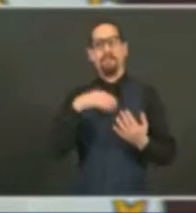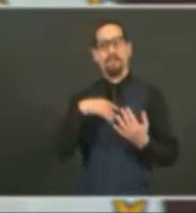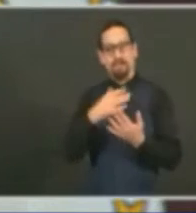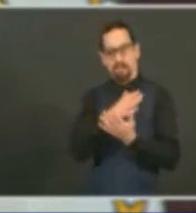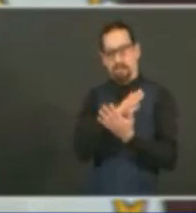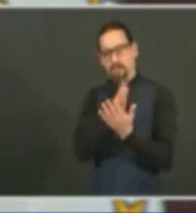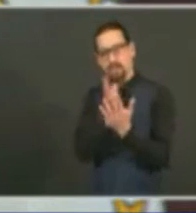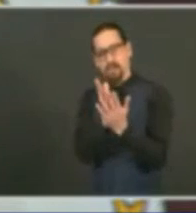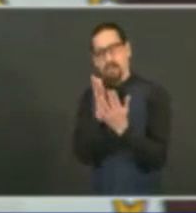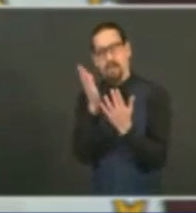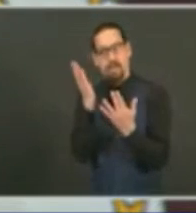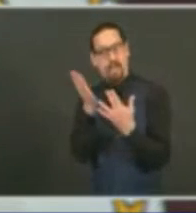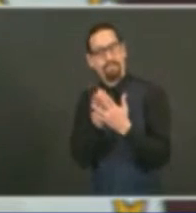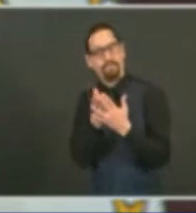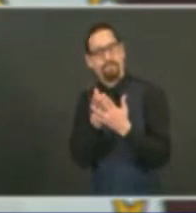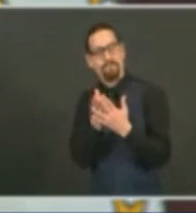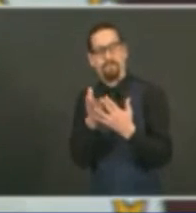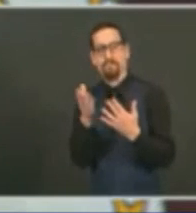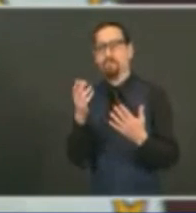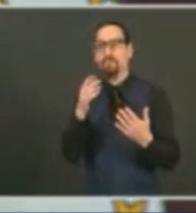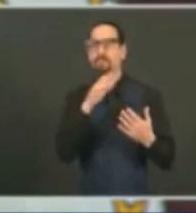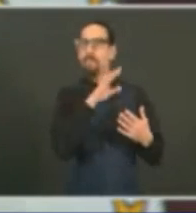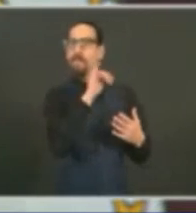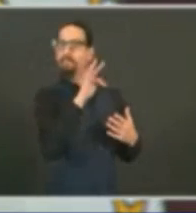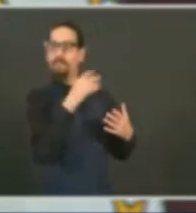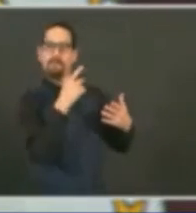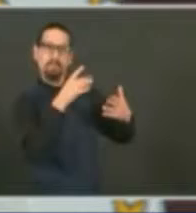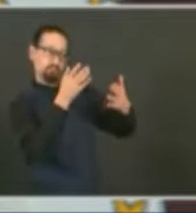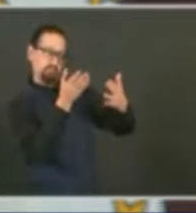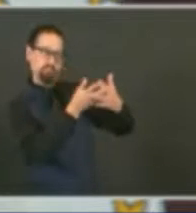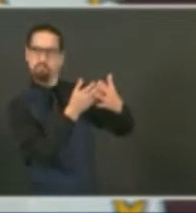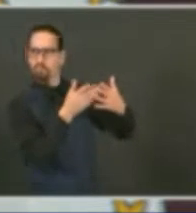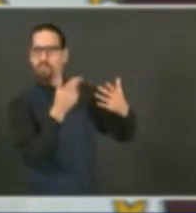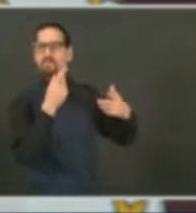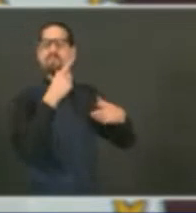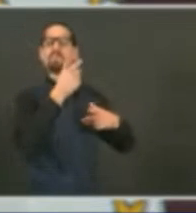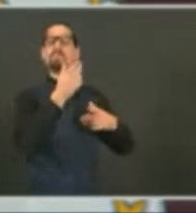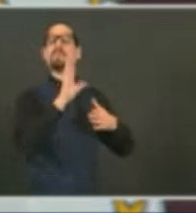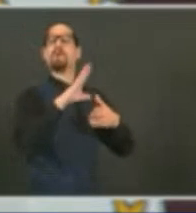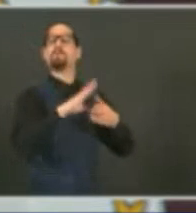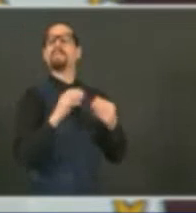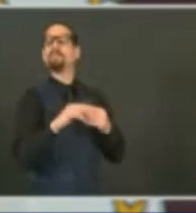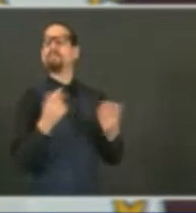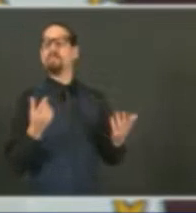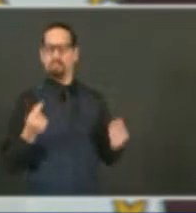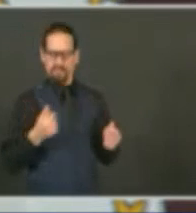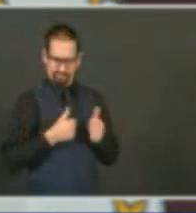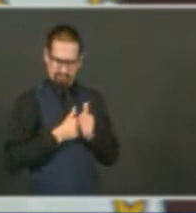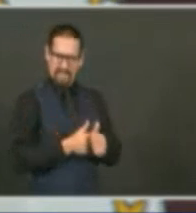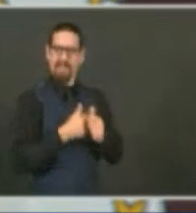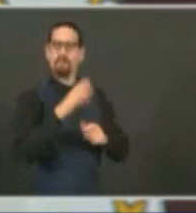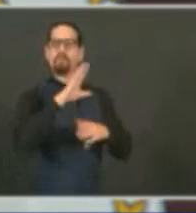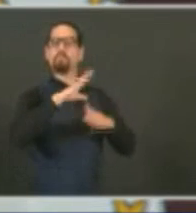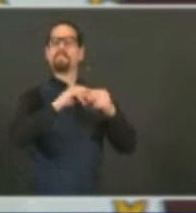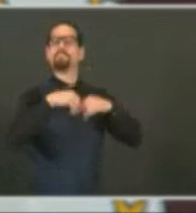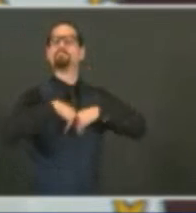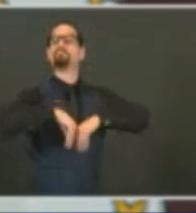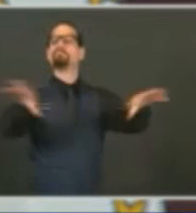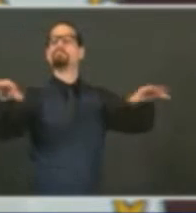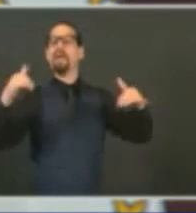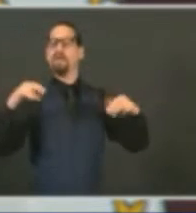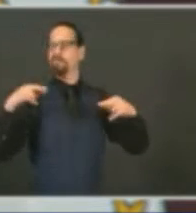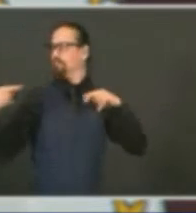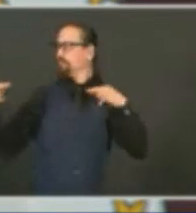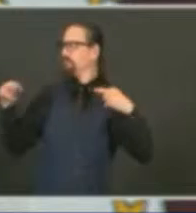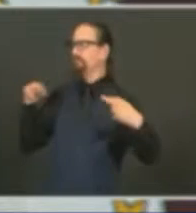potentially happens, what kind of message does this send to the other ones that are following the rules and they're looking around and saying, why don't we just do this if we could have been open half the